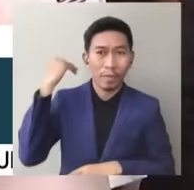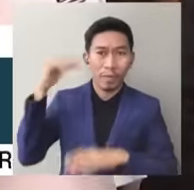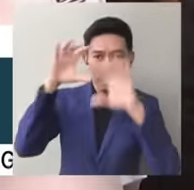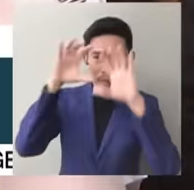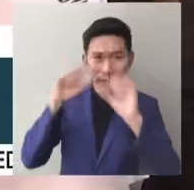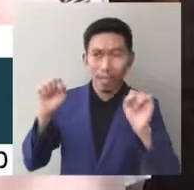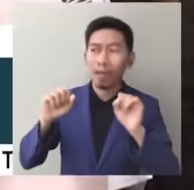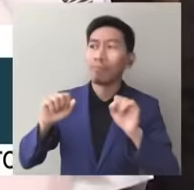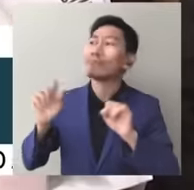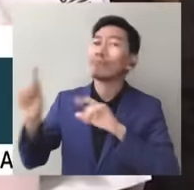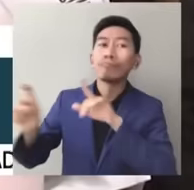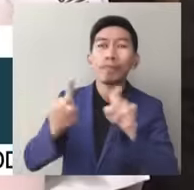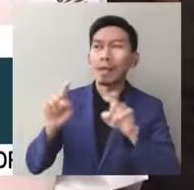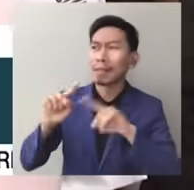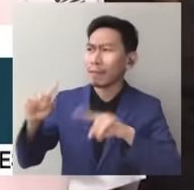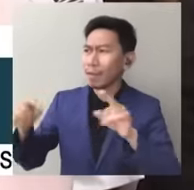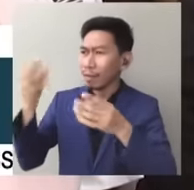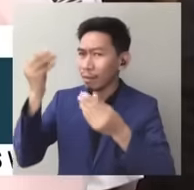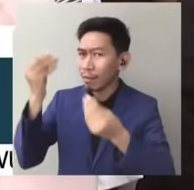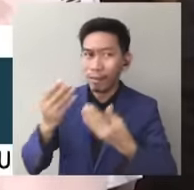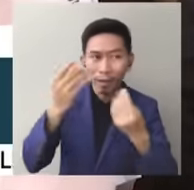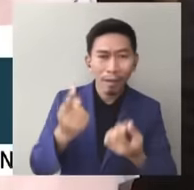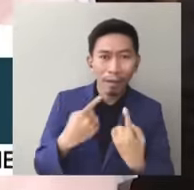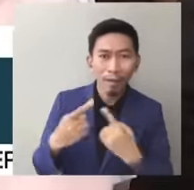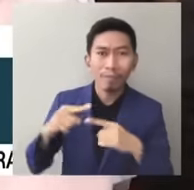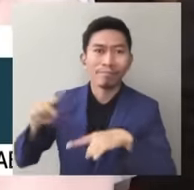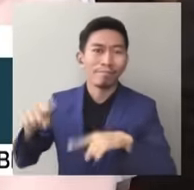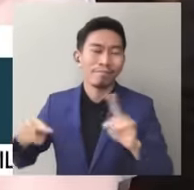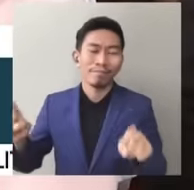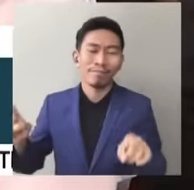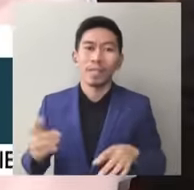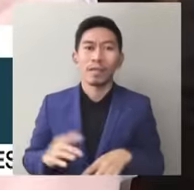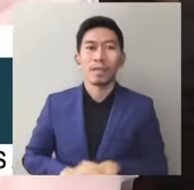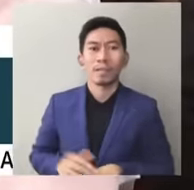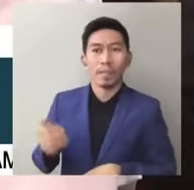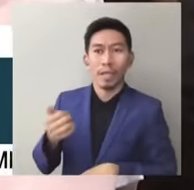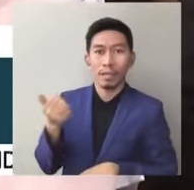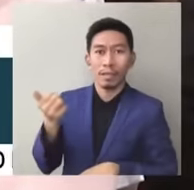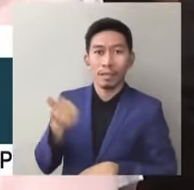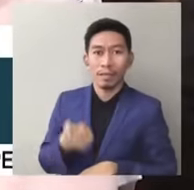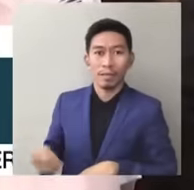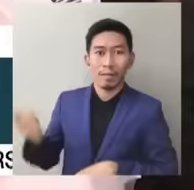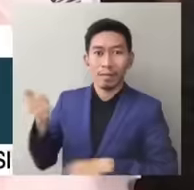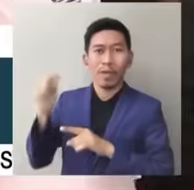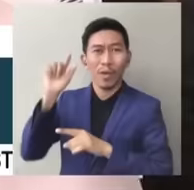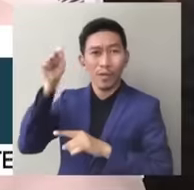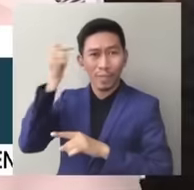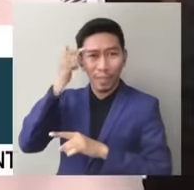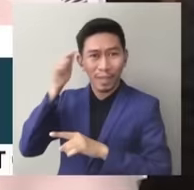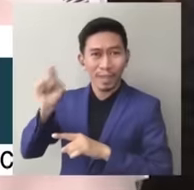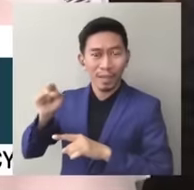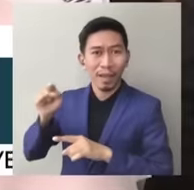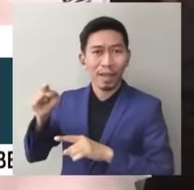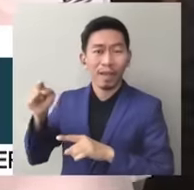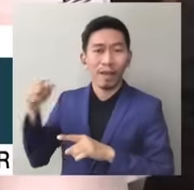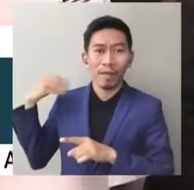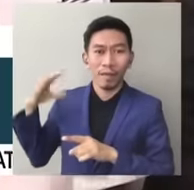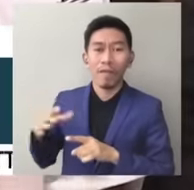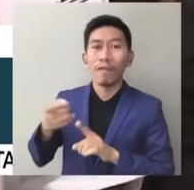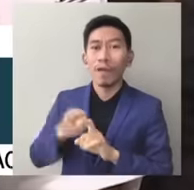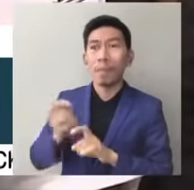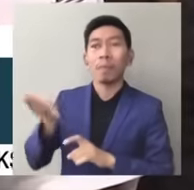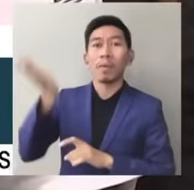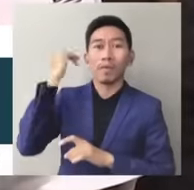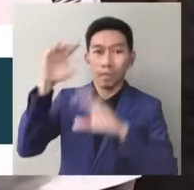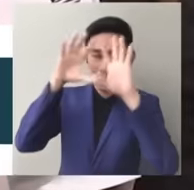eh. Sabi ng isang official, dating government official under the previous administration, there's no